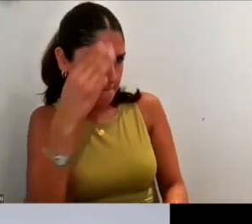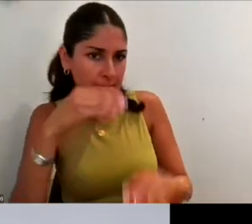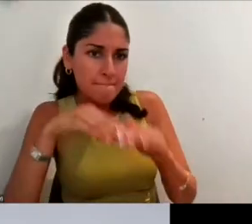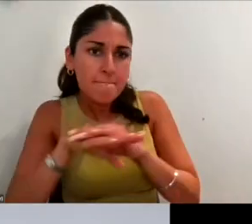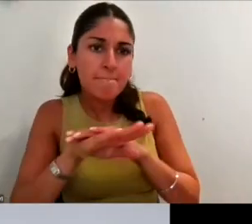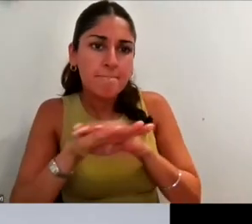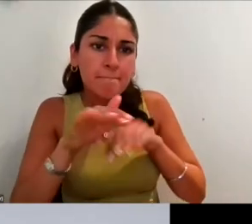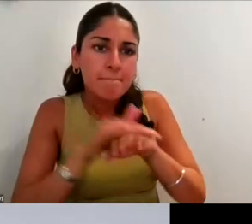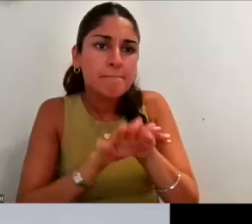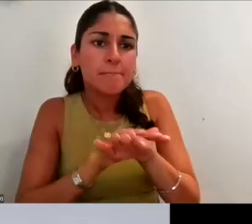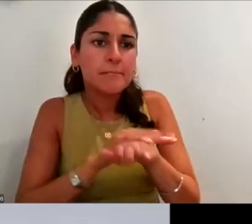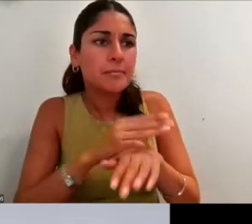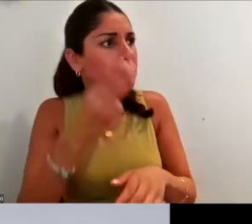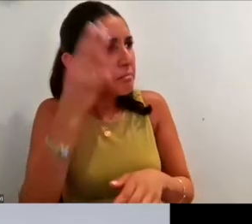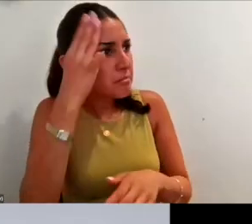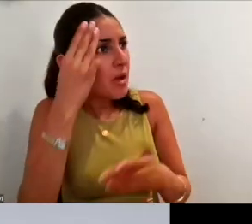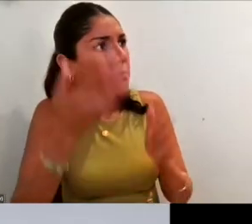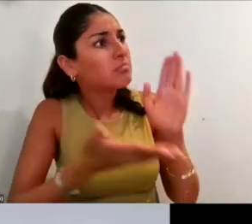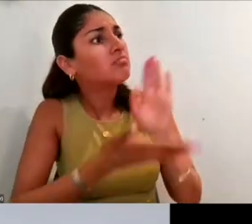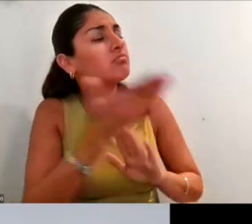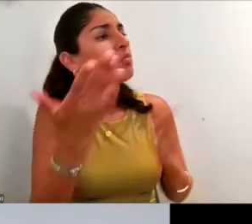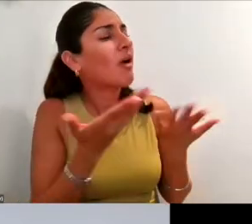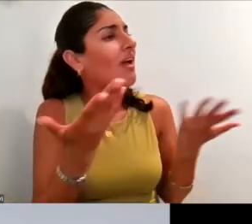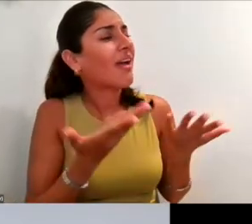Where are you going?